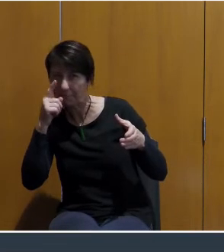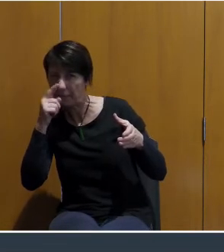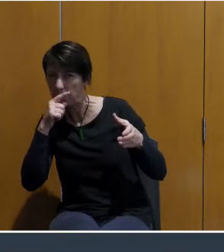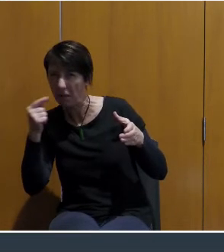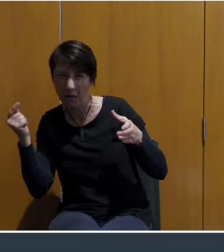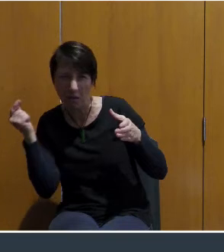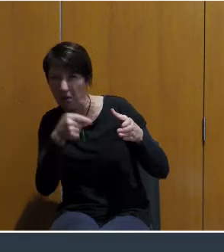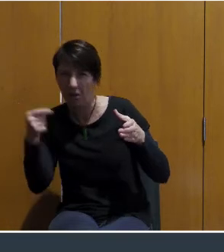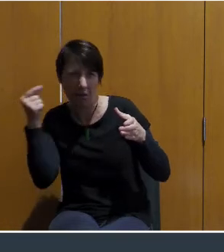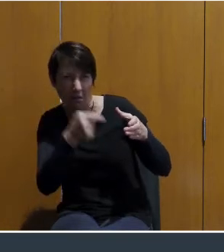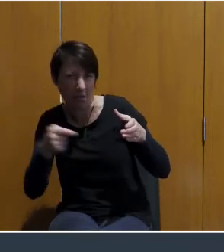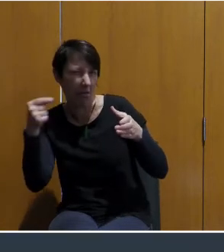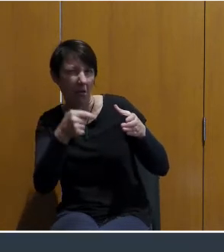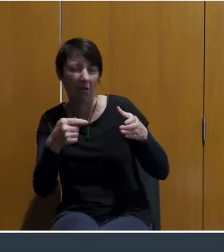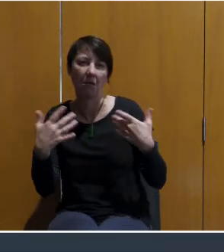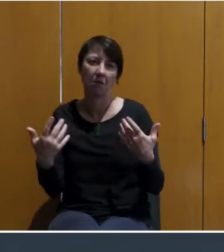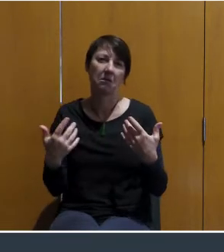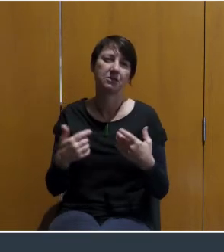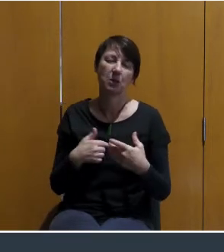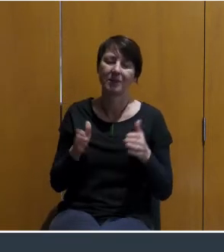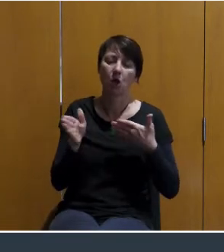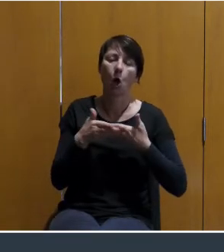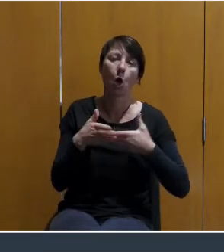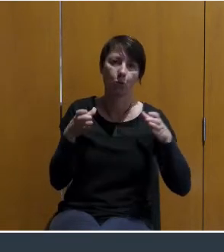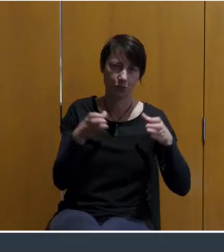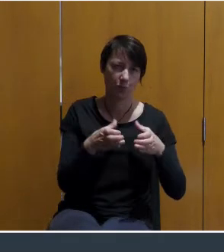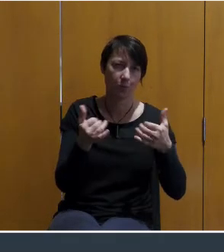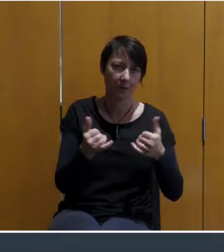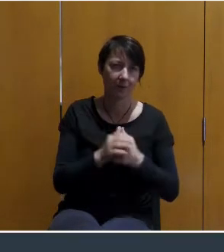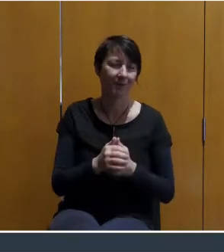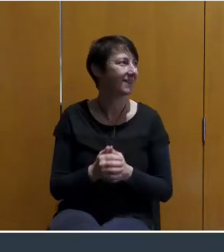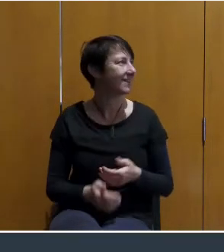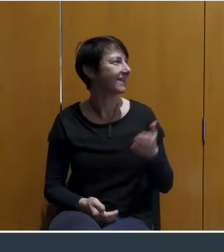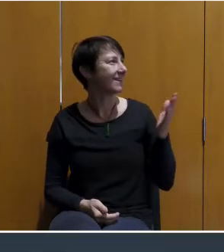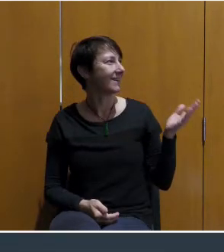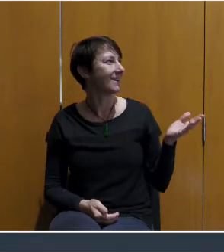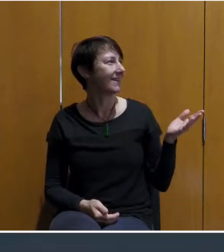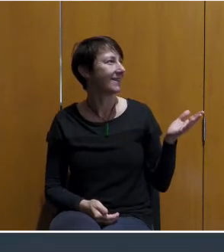Just a few more photos of the Dotterels, just so you can fall in love with them.